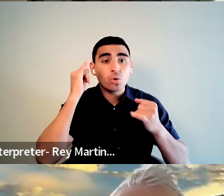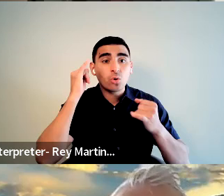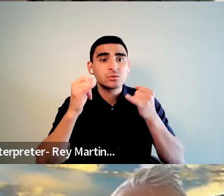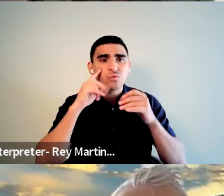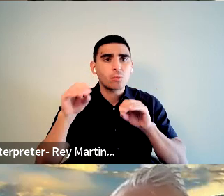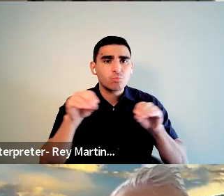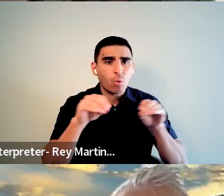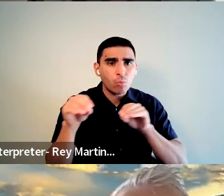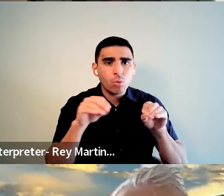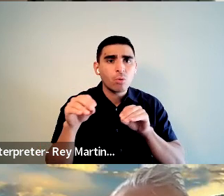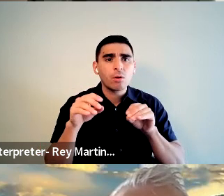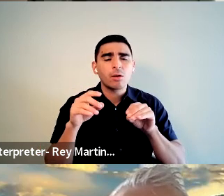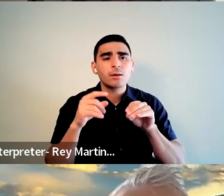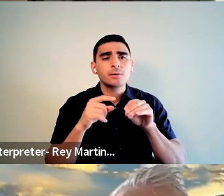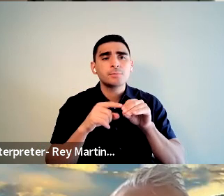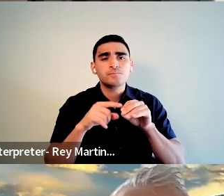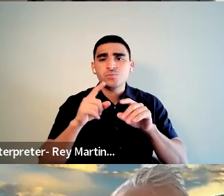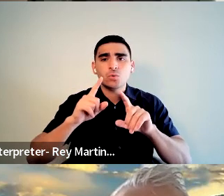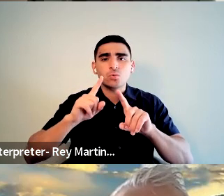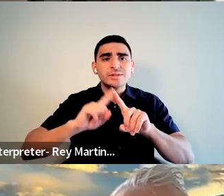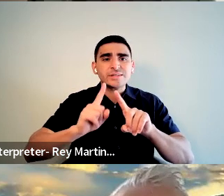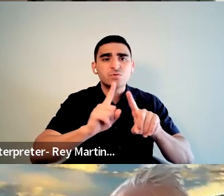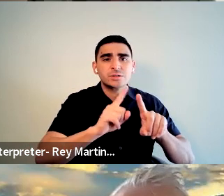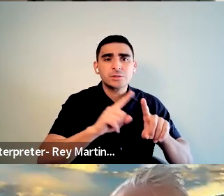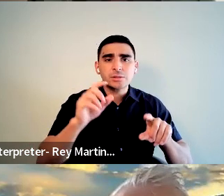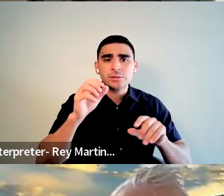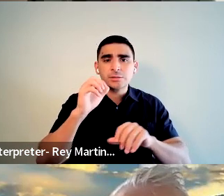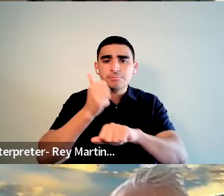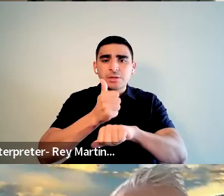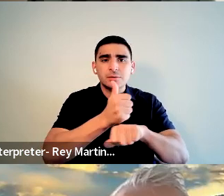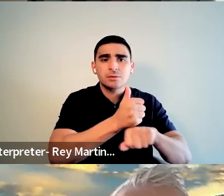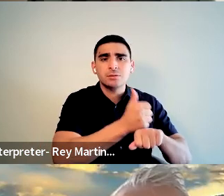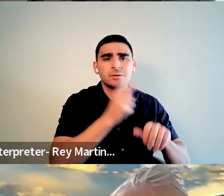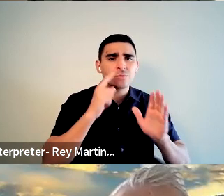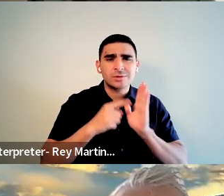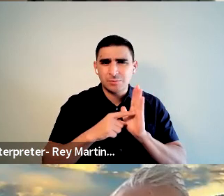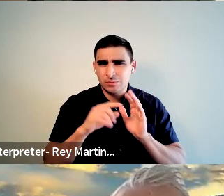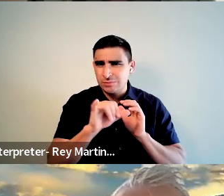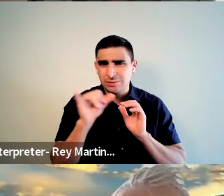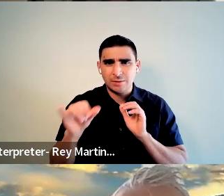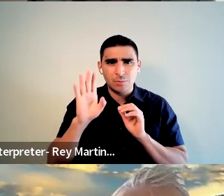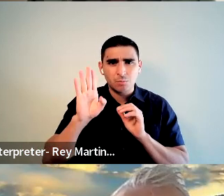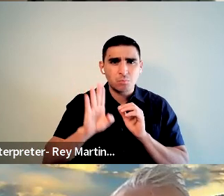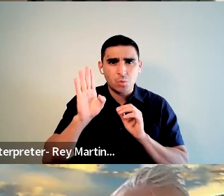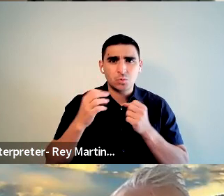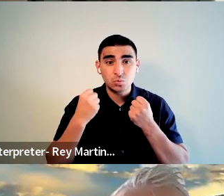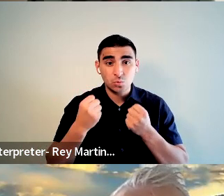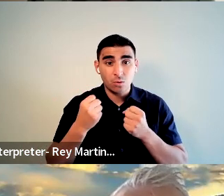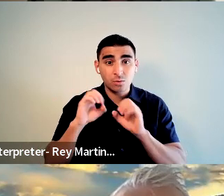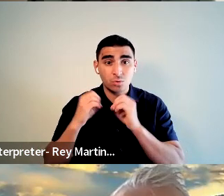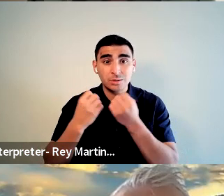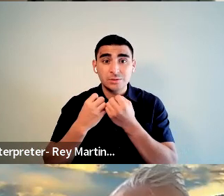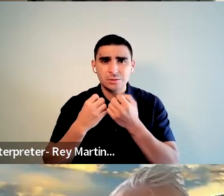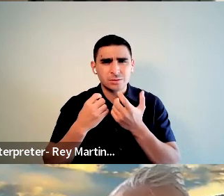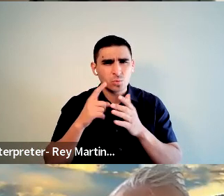mobile, multiple sites, something like the Boulder Strong. What are your